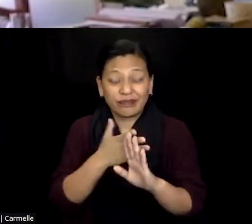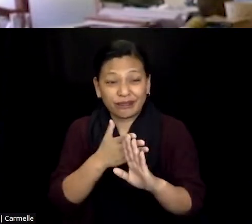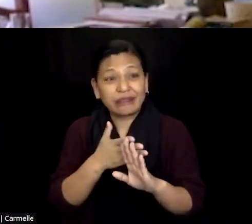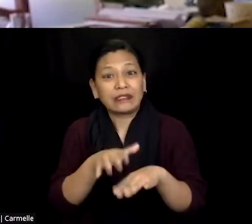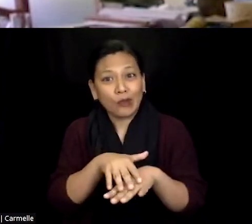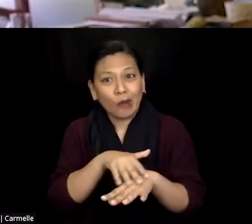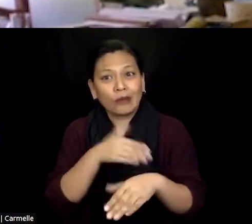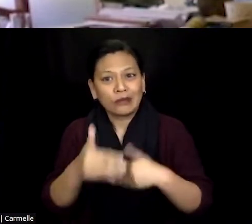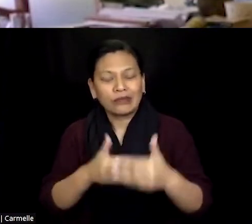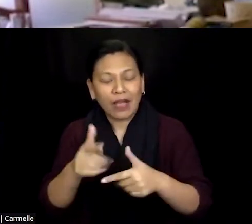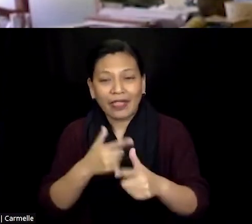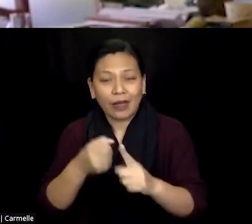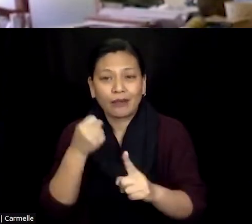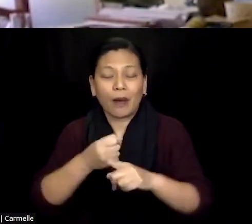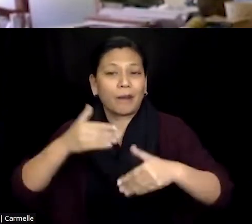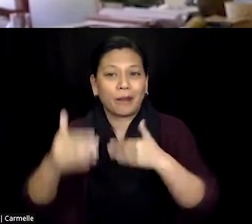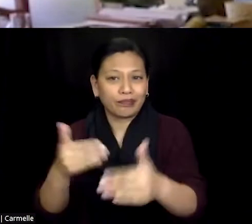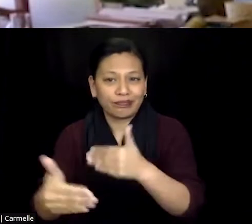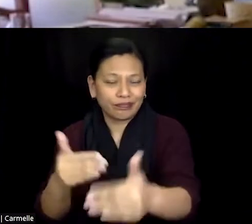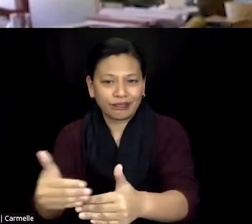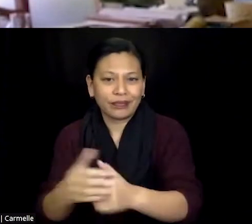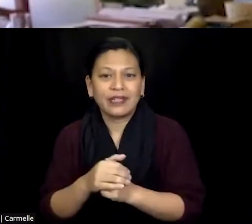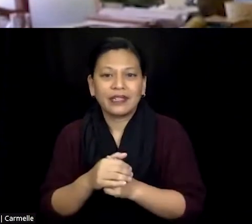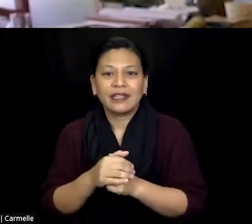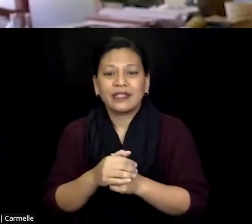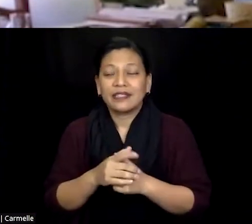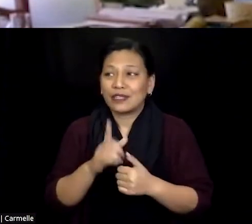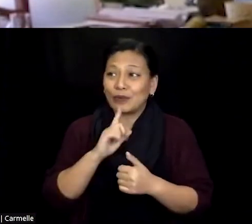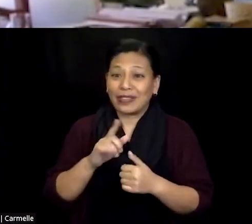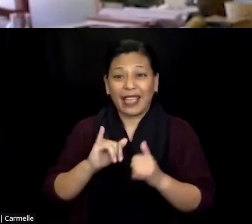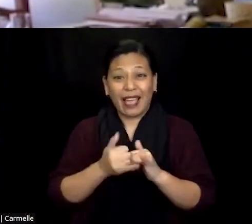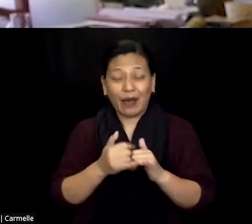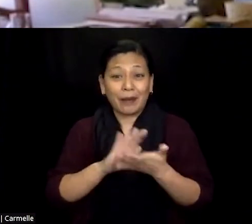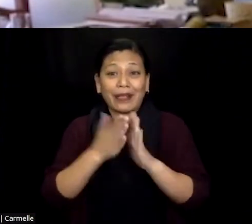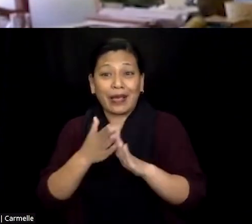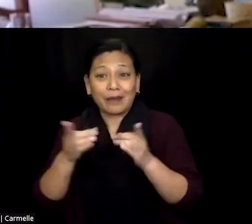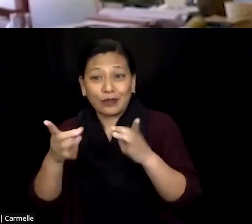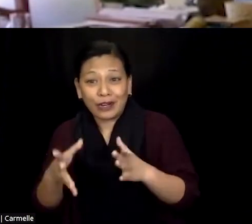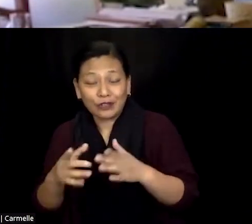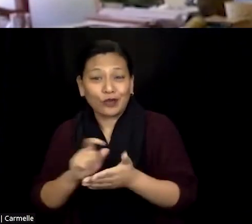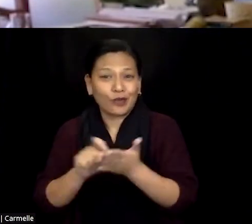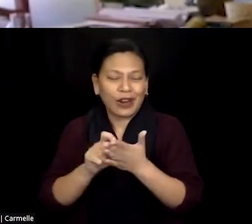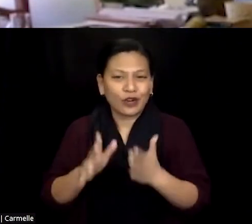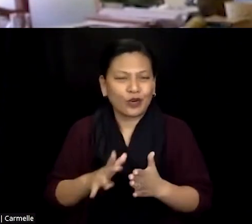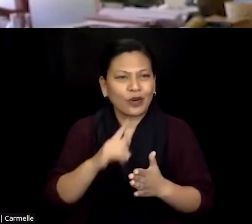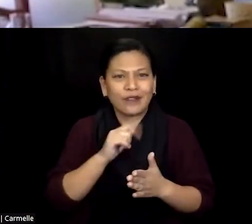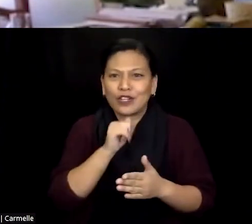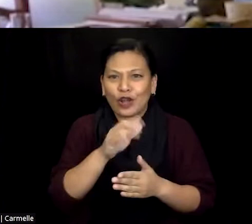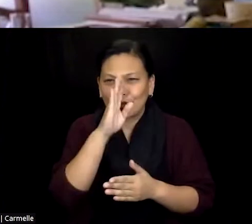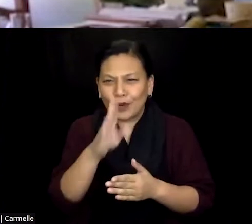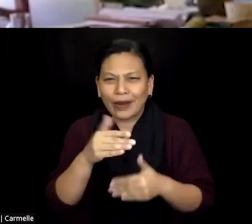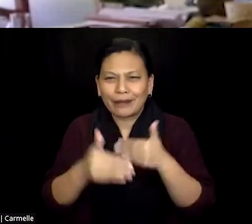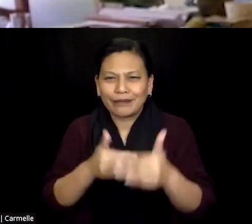really very roundabout way to becoming a writer, actor, and director, and very roundabout way to have